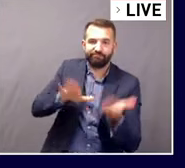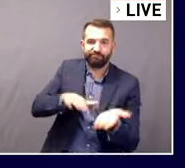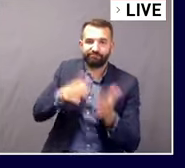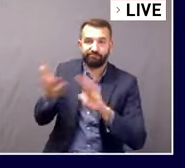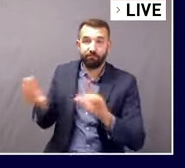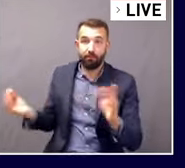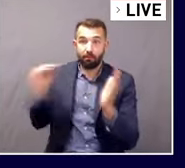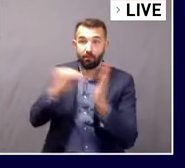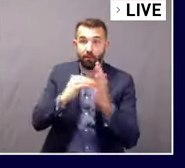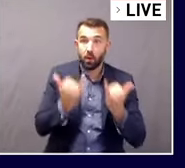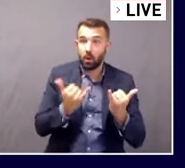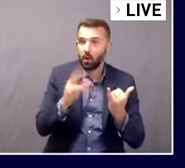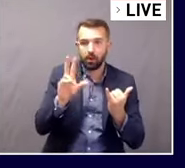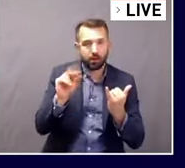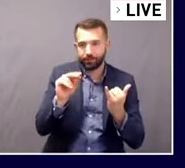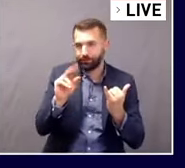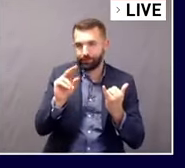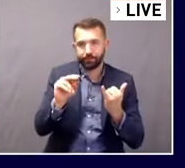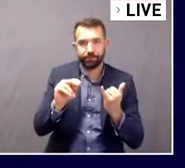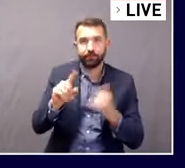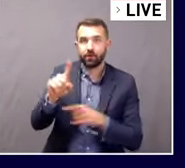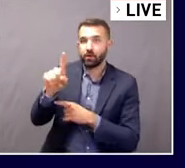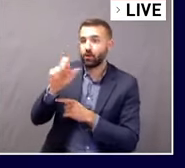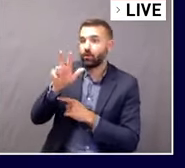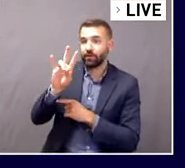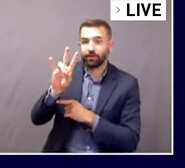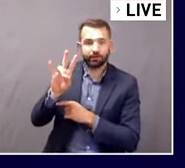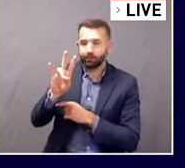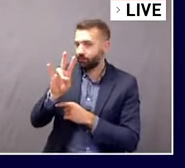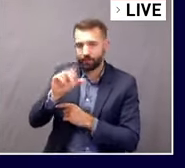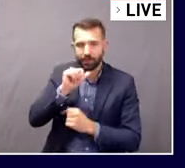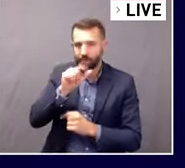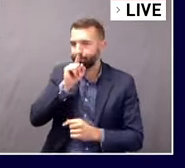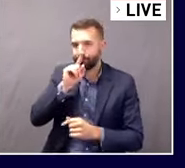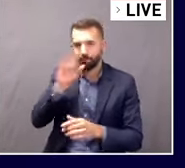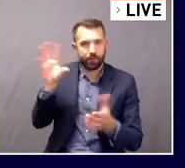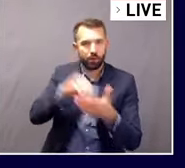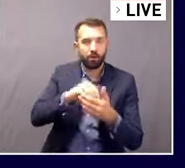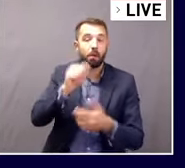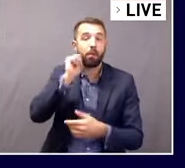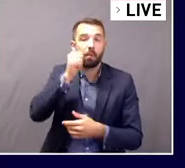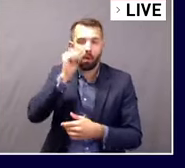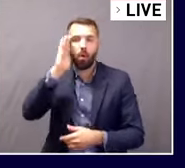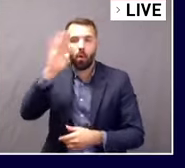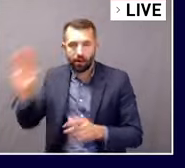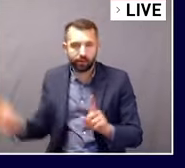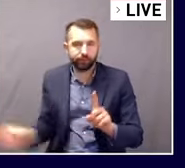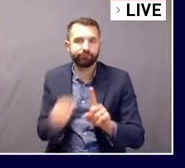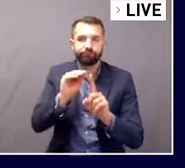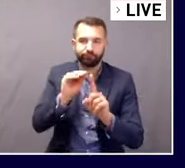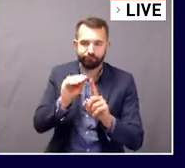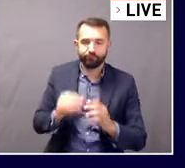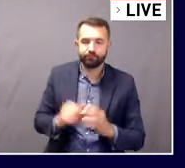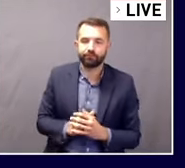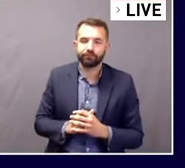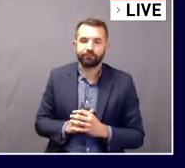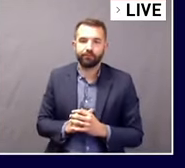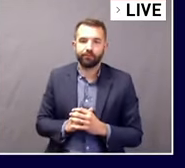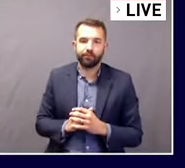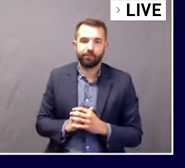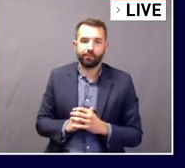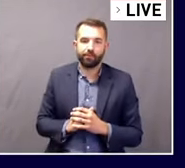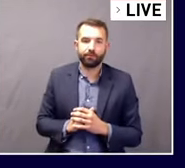the 137 deaths that I mentioned today. It will, however, be reflected in tomorrow's numbers. So to